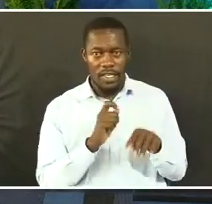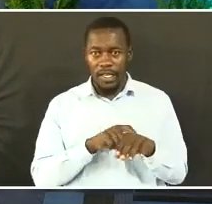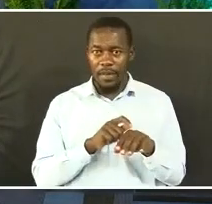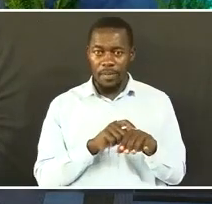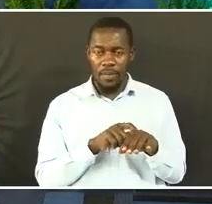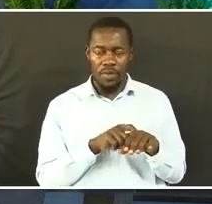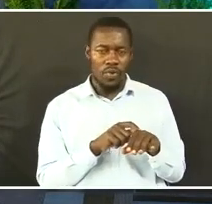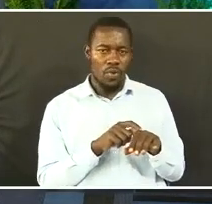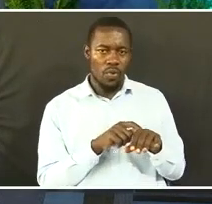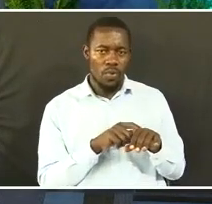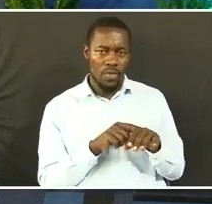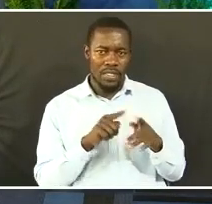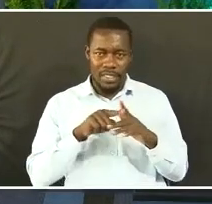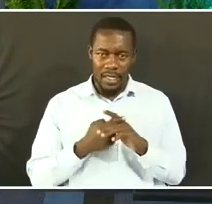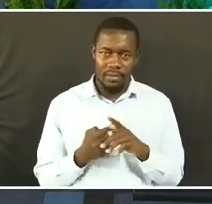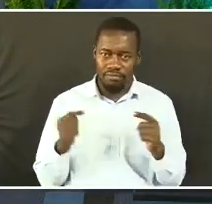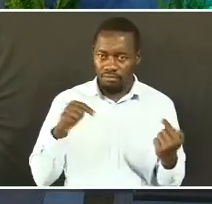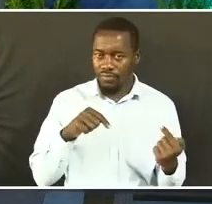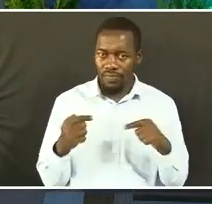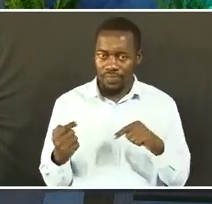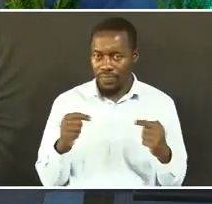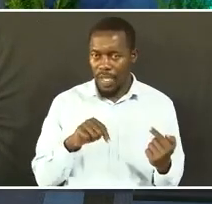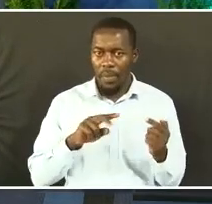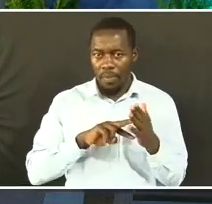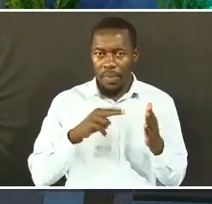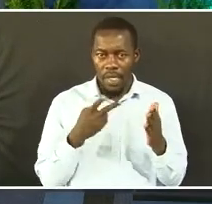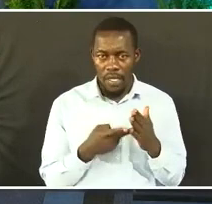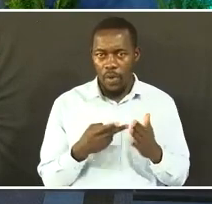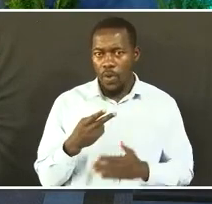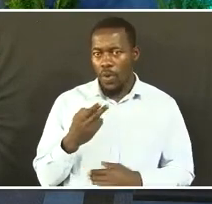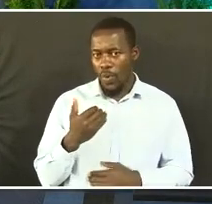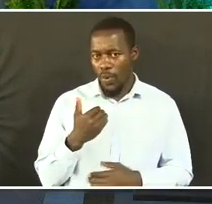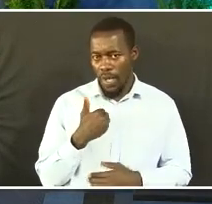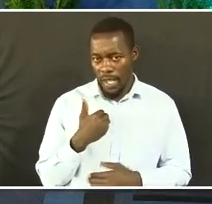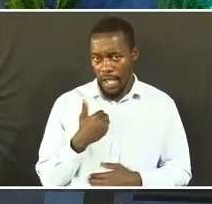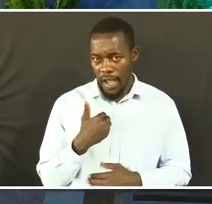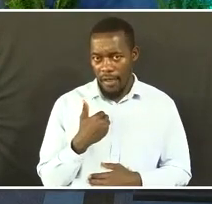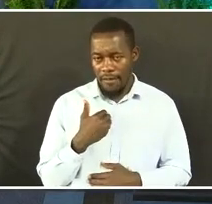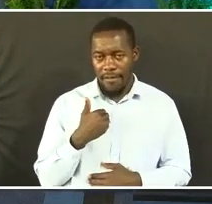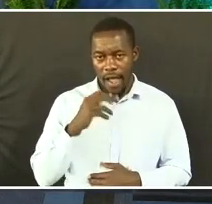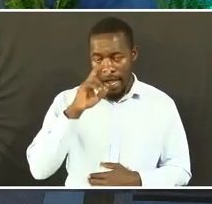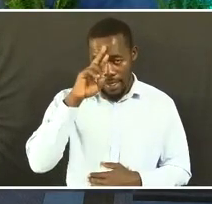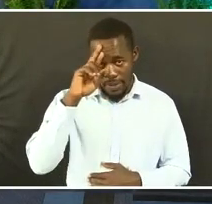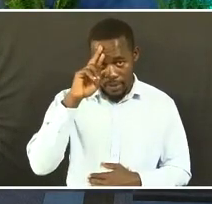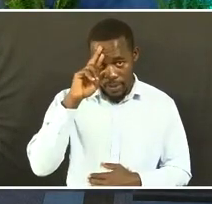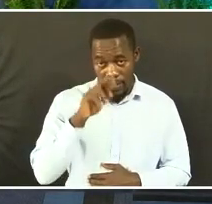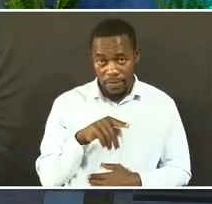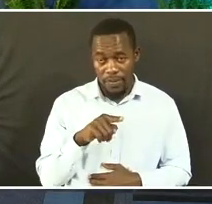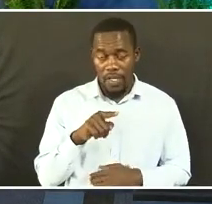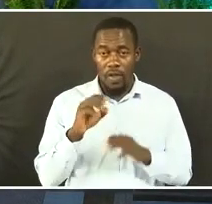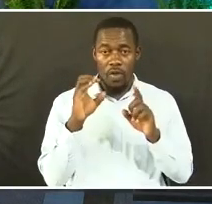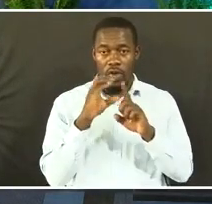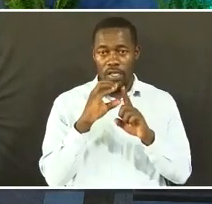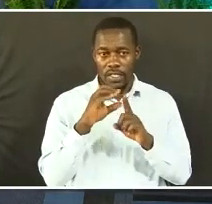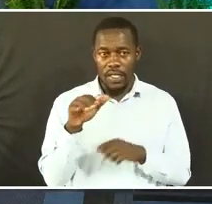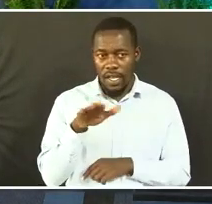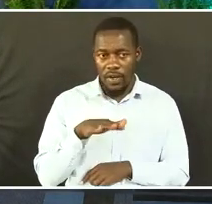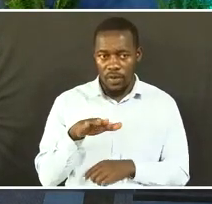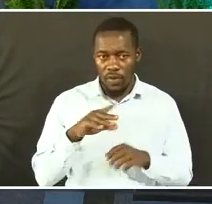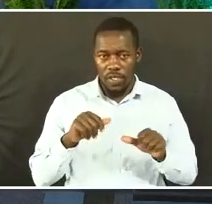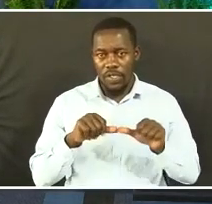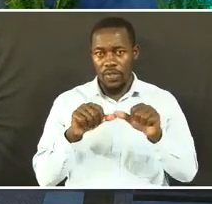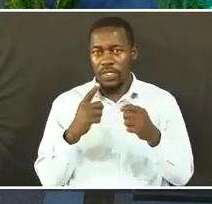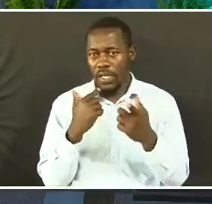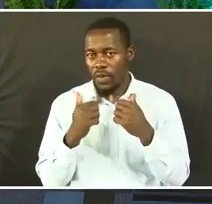place the conflict, we know that there is something around why we are gathering on this day and the contest around it. It continues